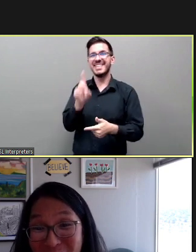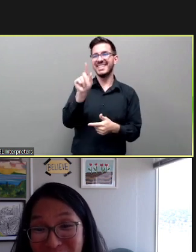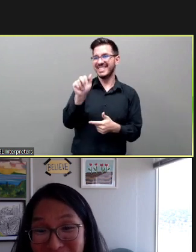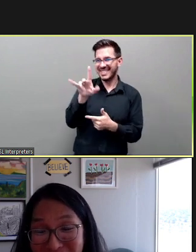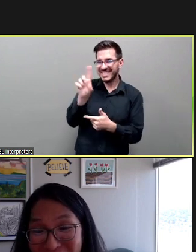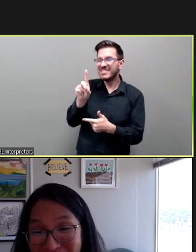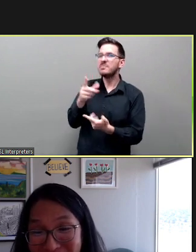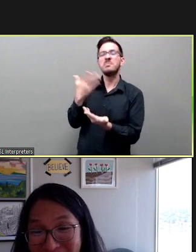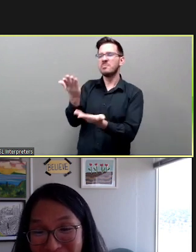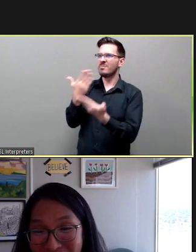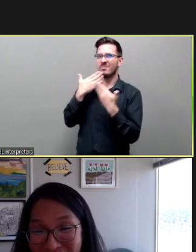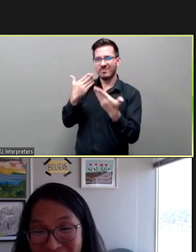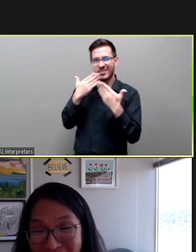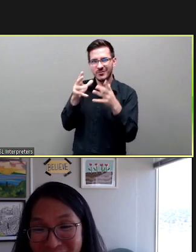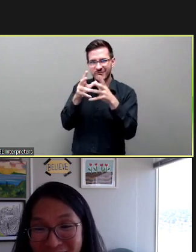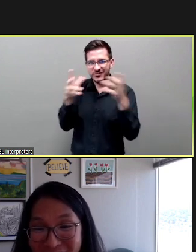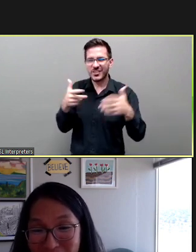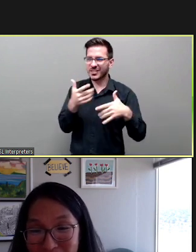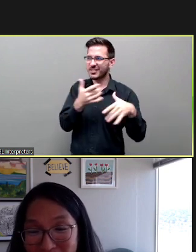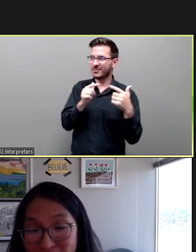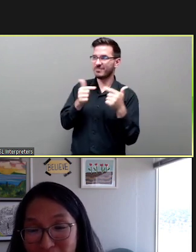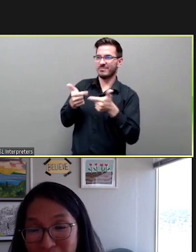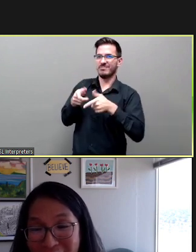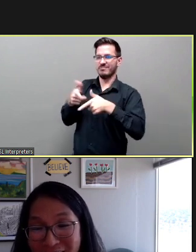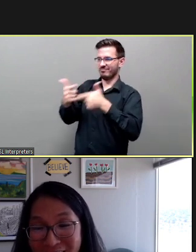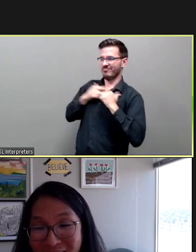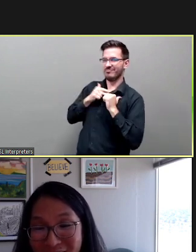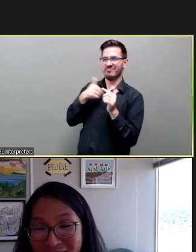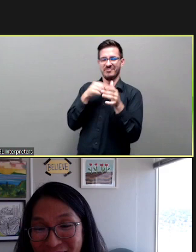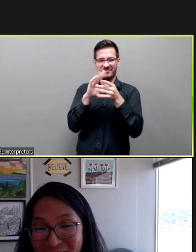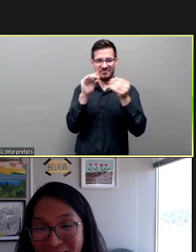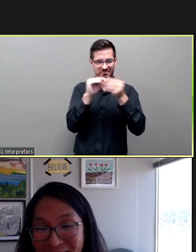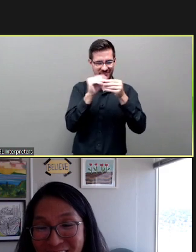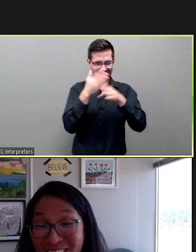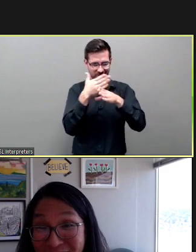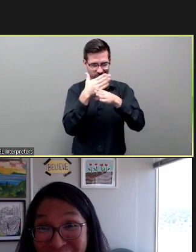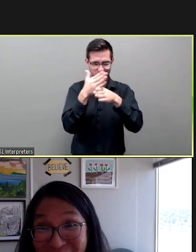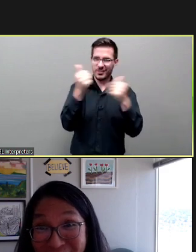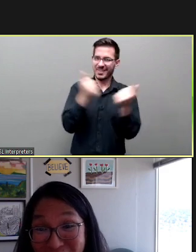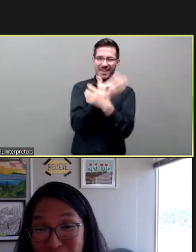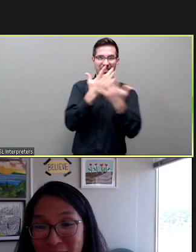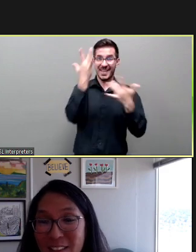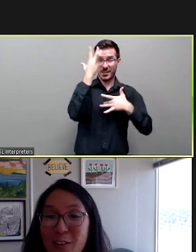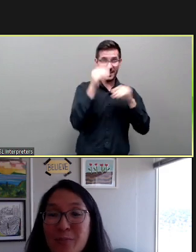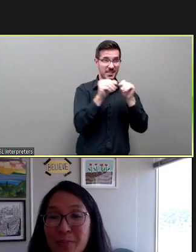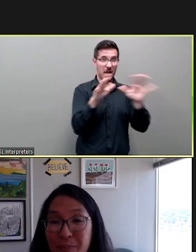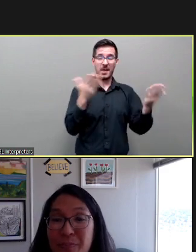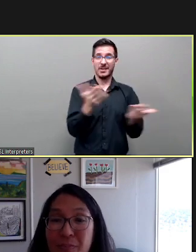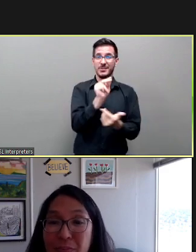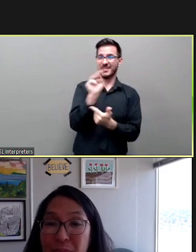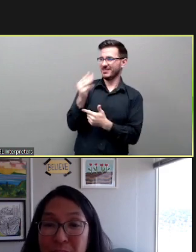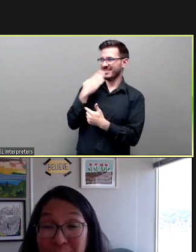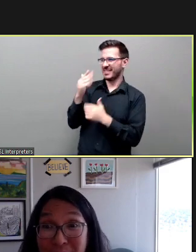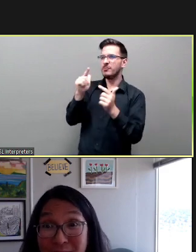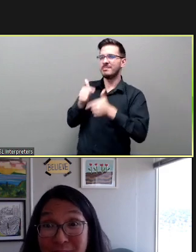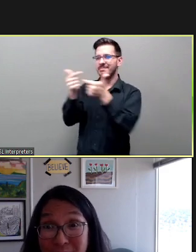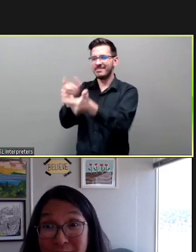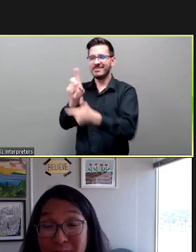for having me on to share about all the things that are going on with illnesses in New Mexico.